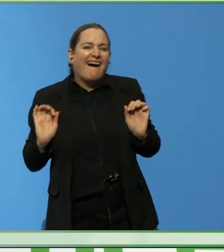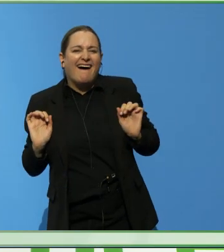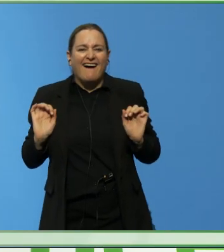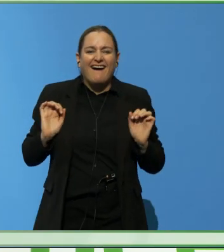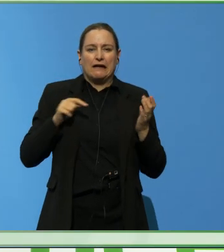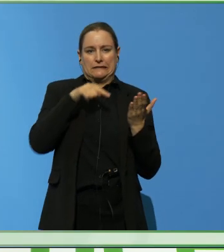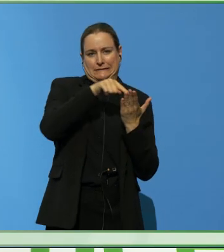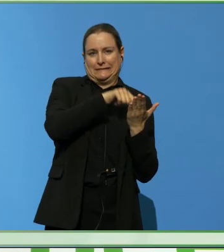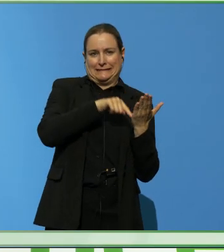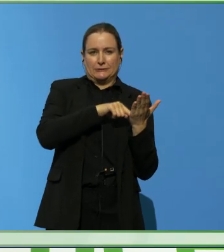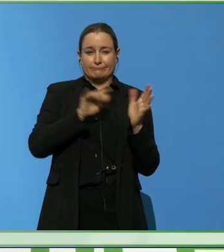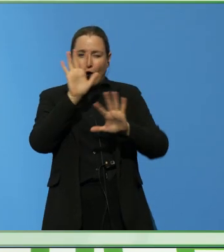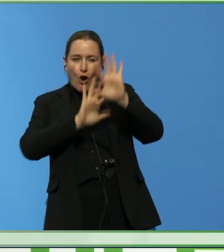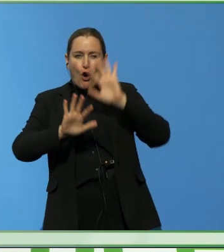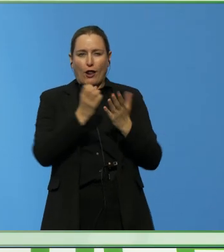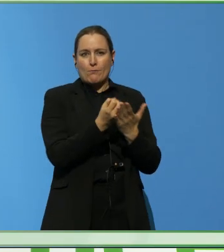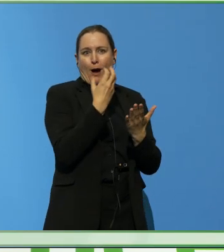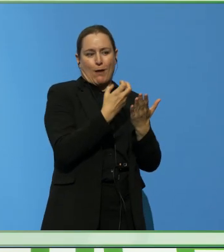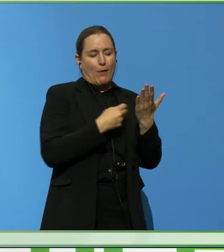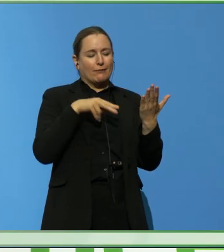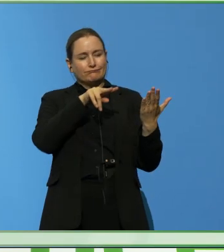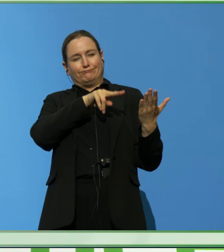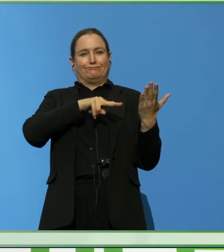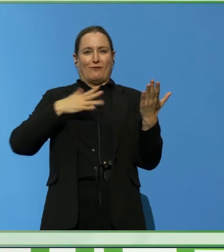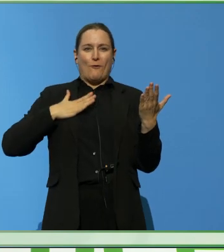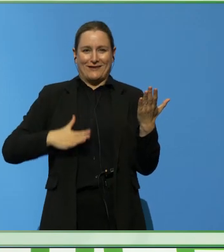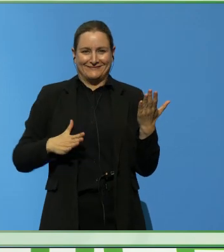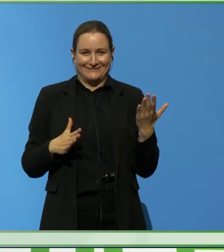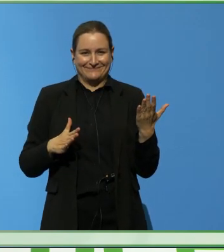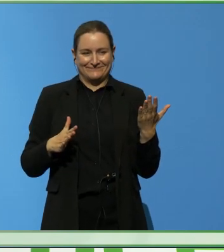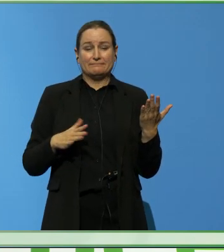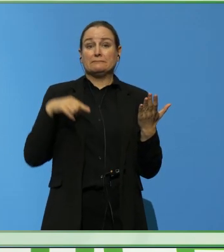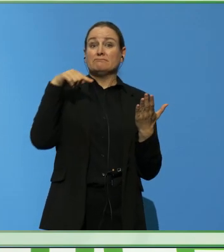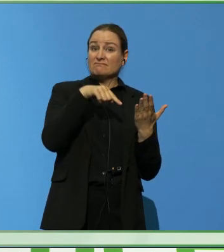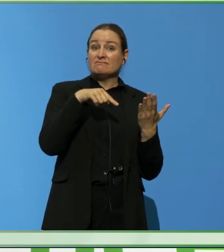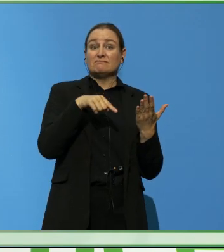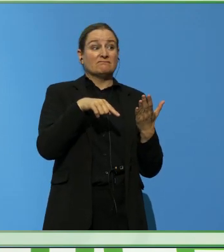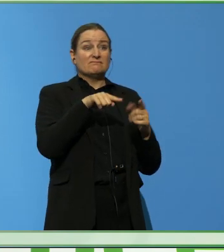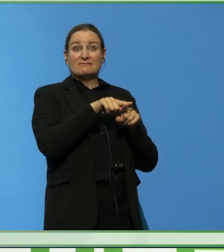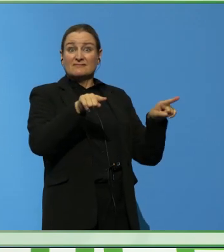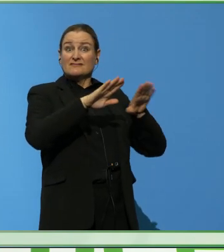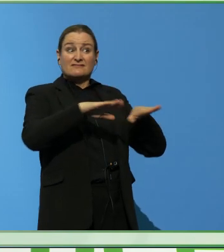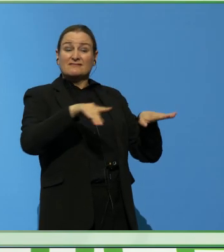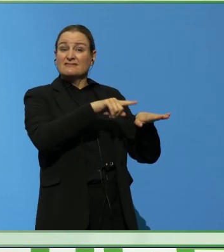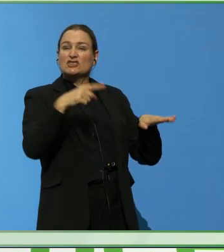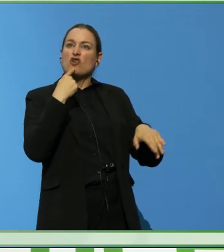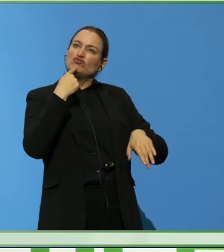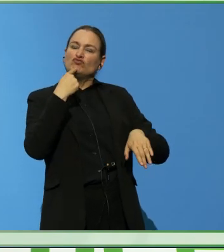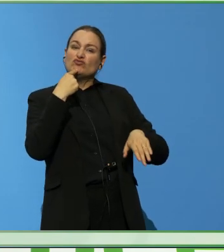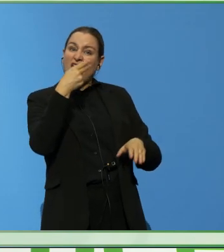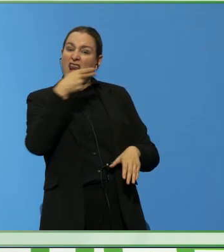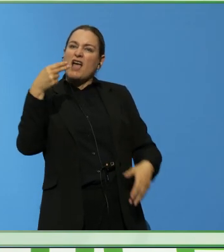that meet their wants and needs. And they called the app OKI, which is a fun and completely